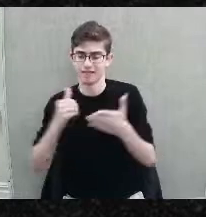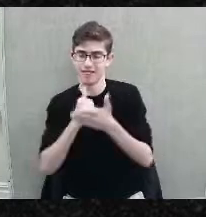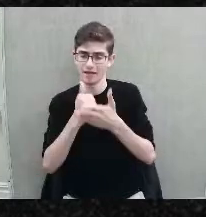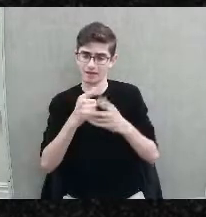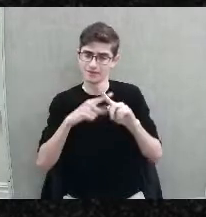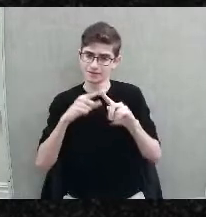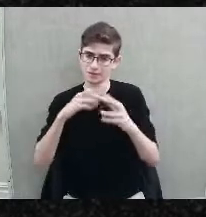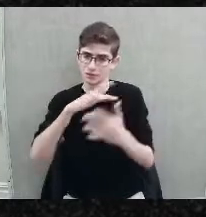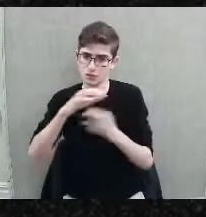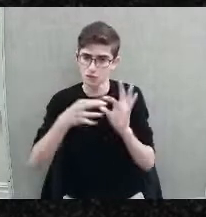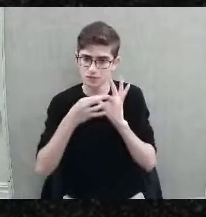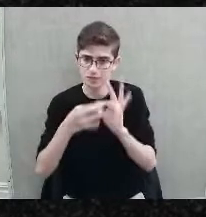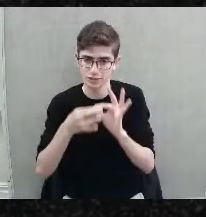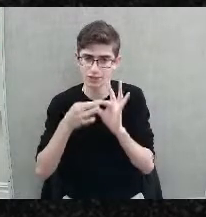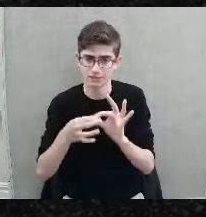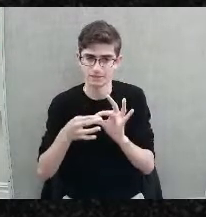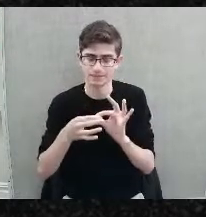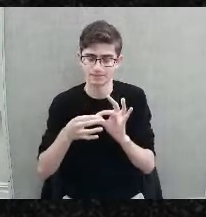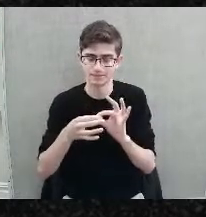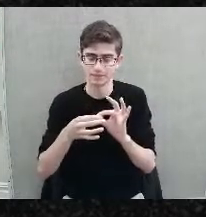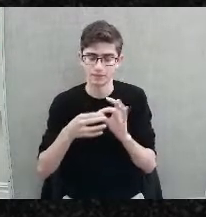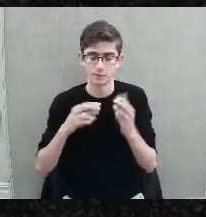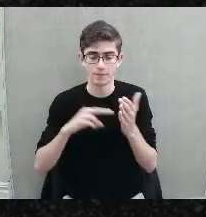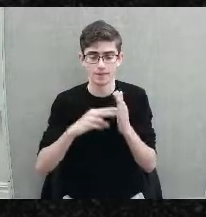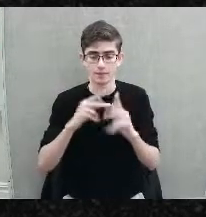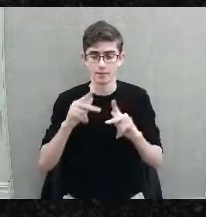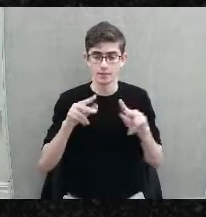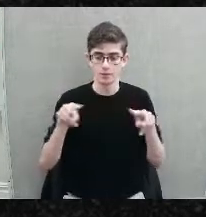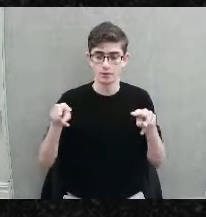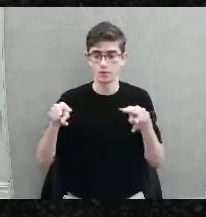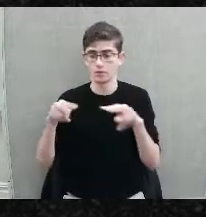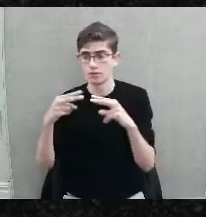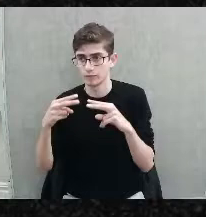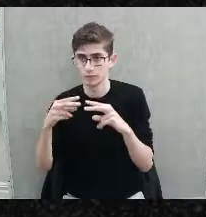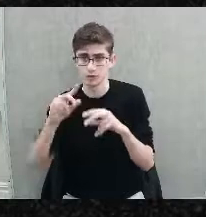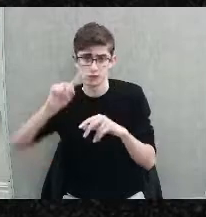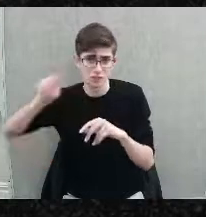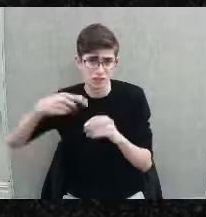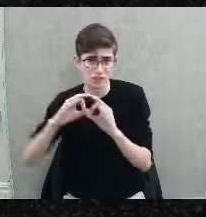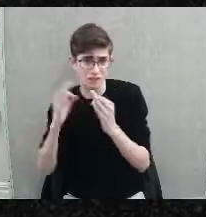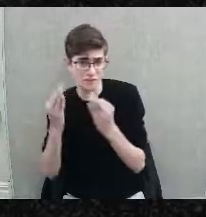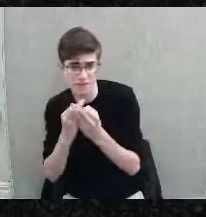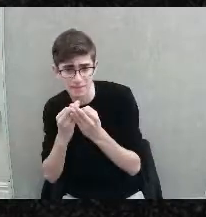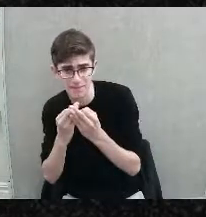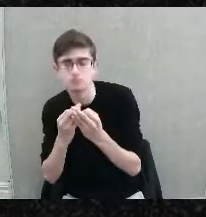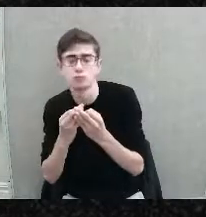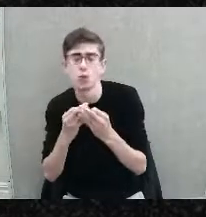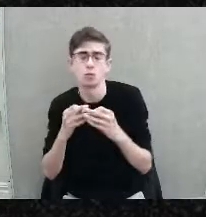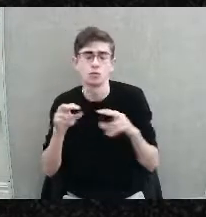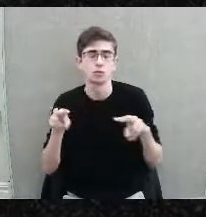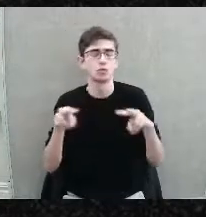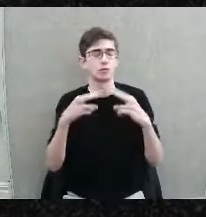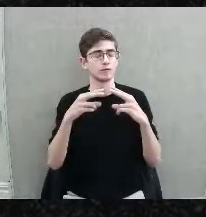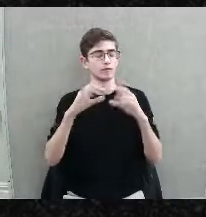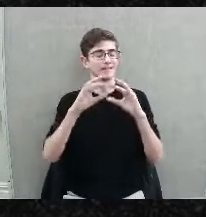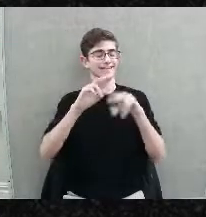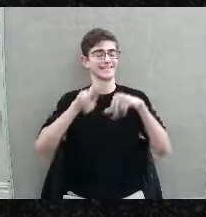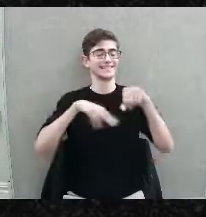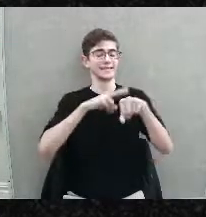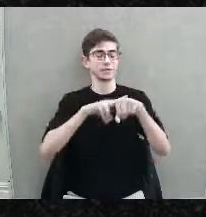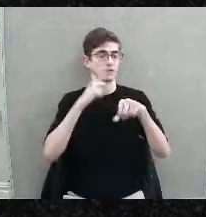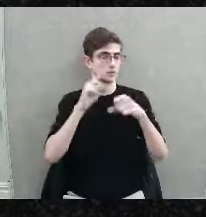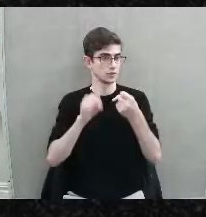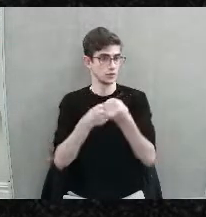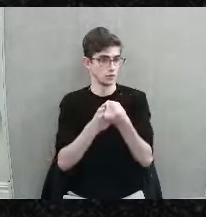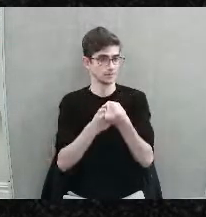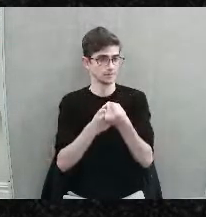looking to are not the family, which is part of the nation. And so part of what we tried to think about in the transversal